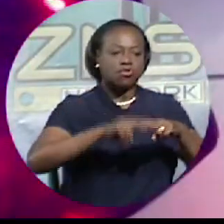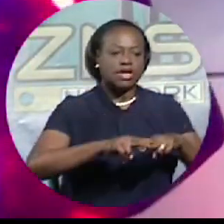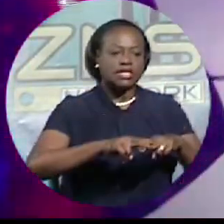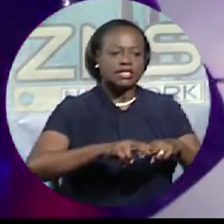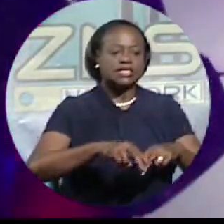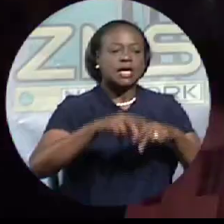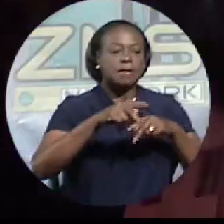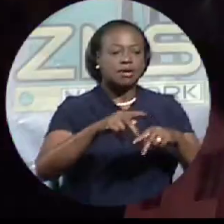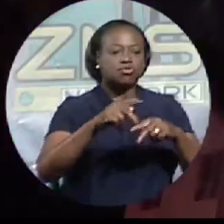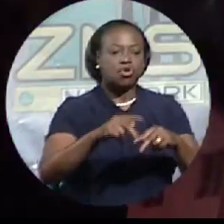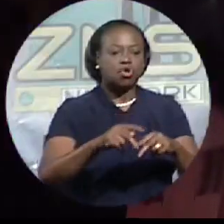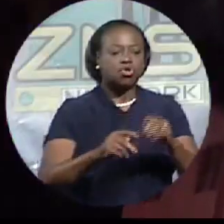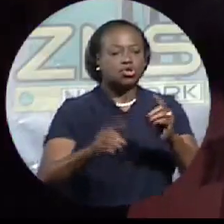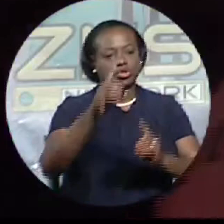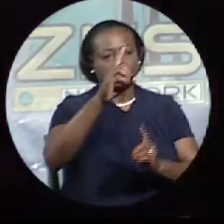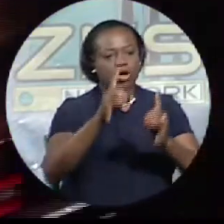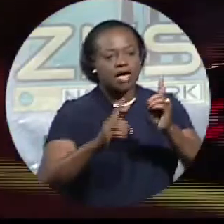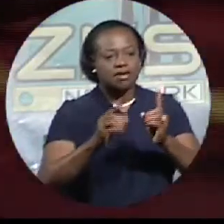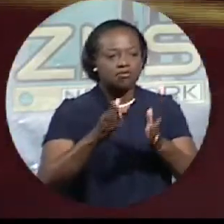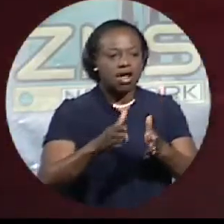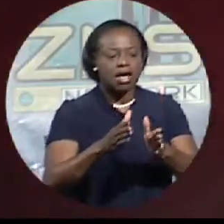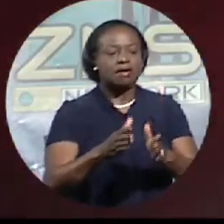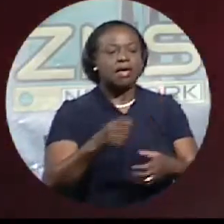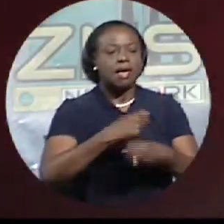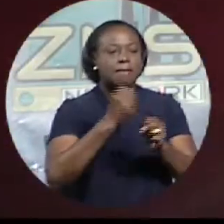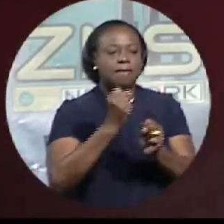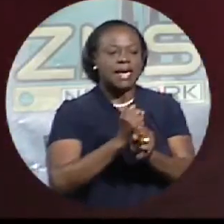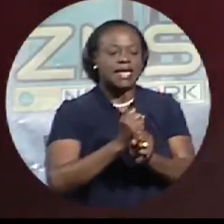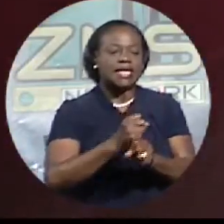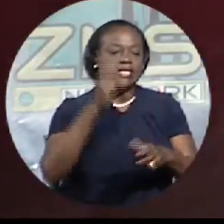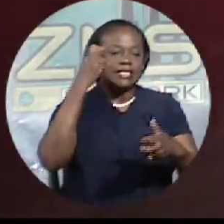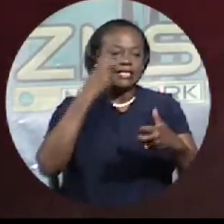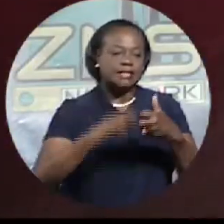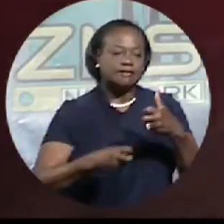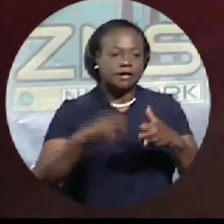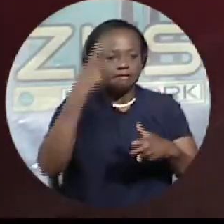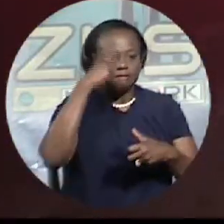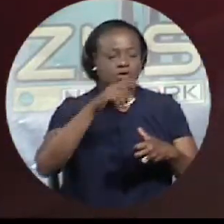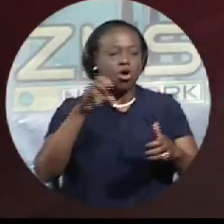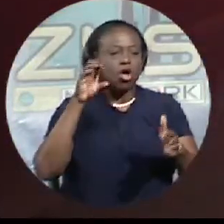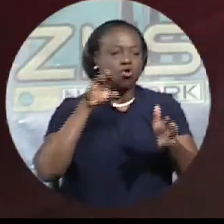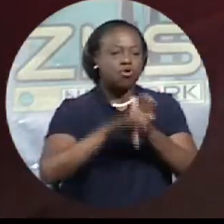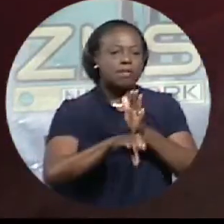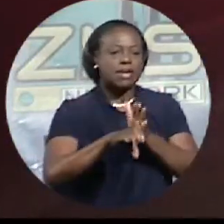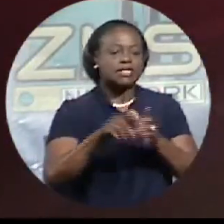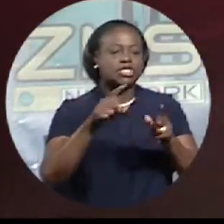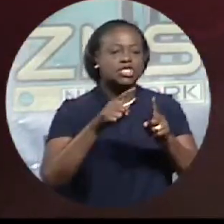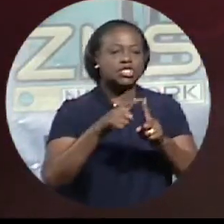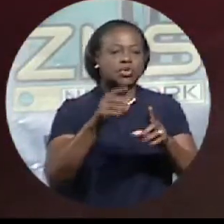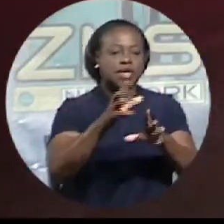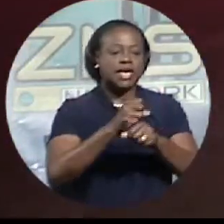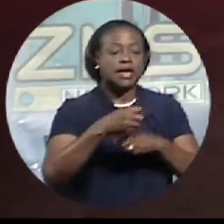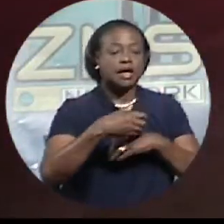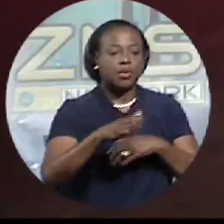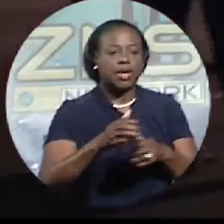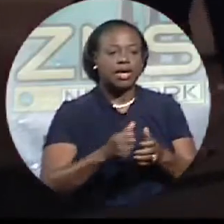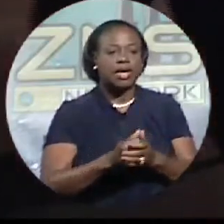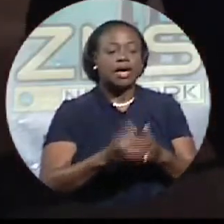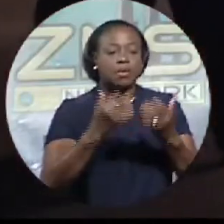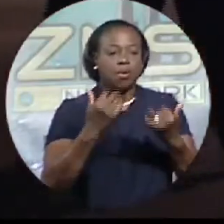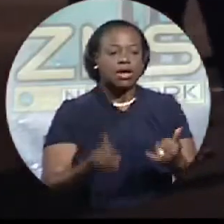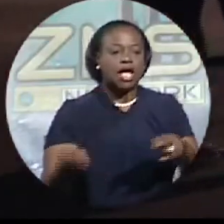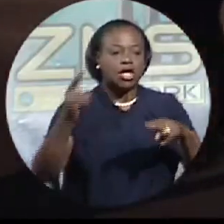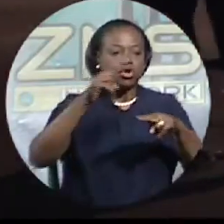made it more difficult for criminals to get away, particularly those who travel with illegal firearms. However, he noted a need for increased surveillance in the southern areas